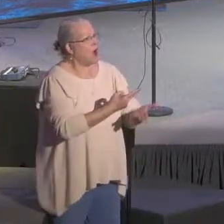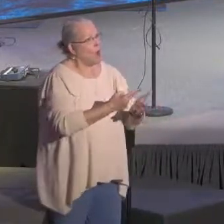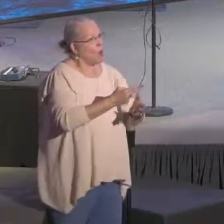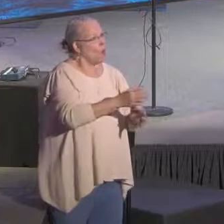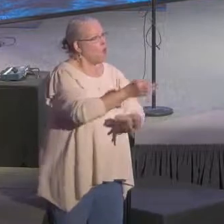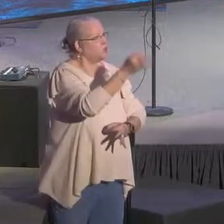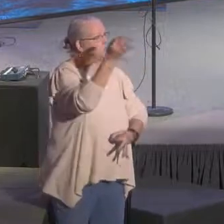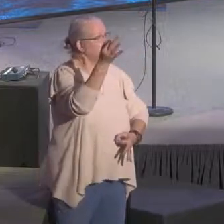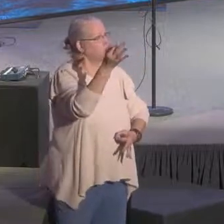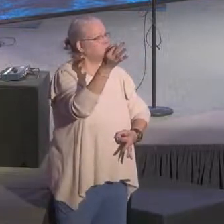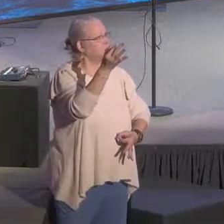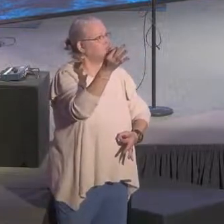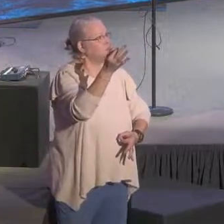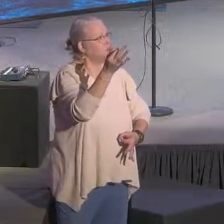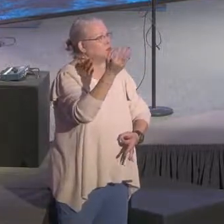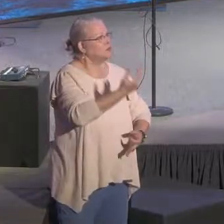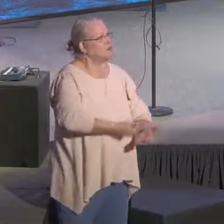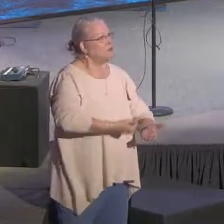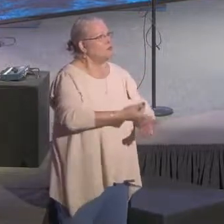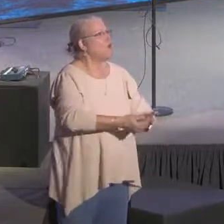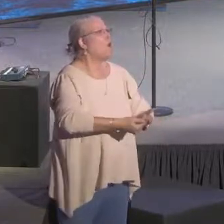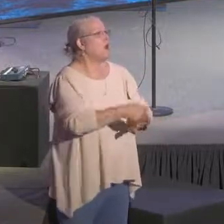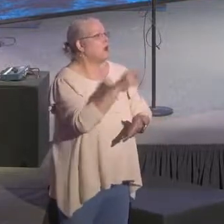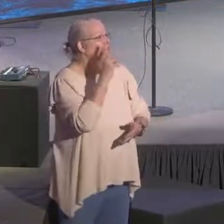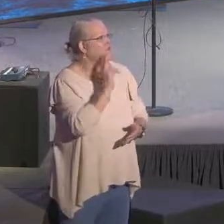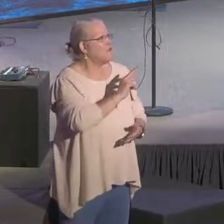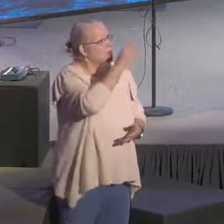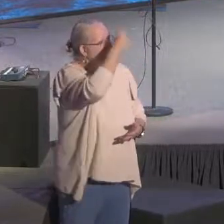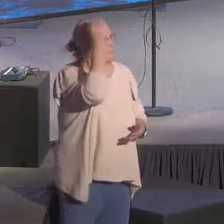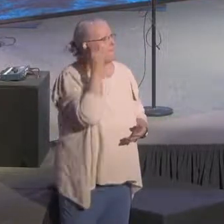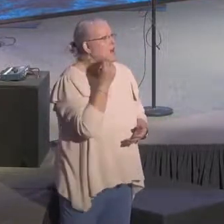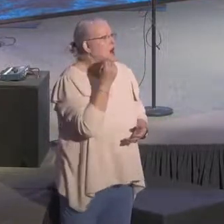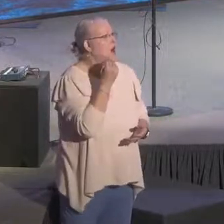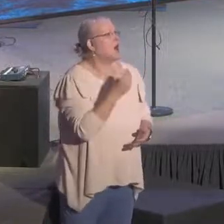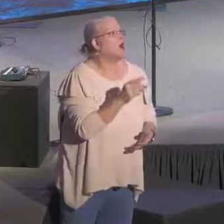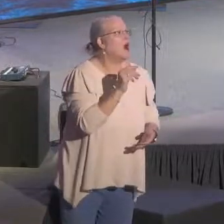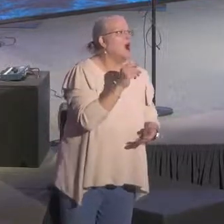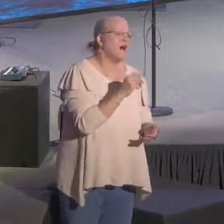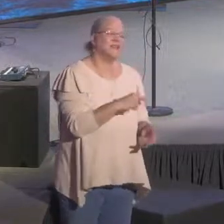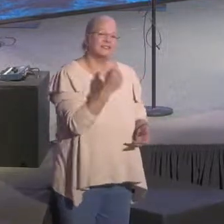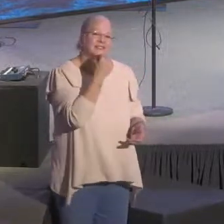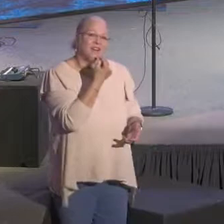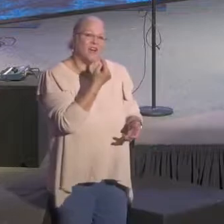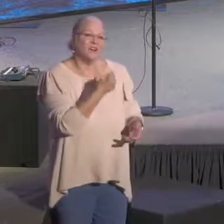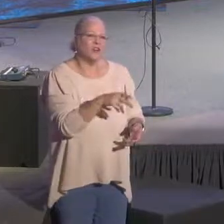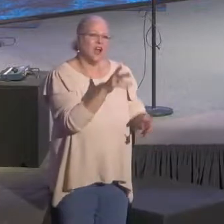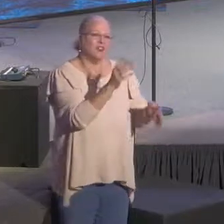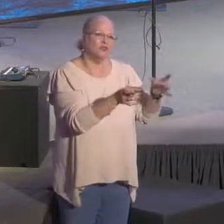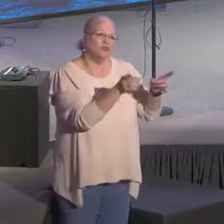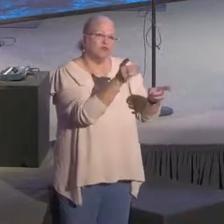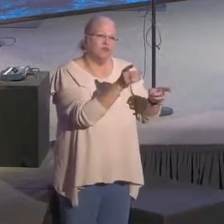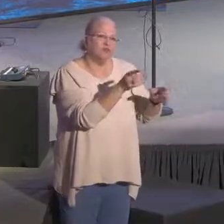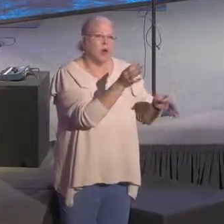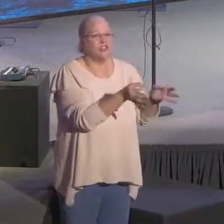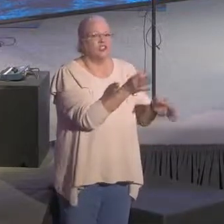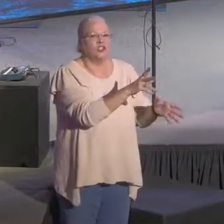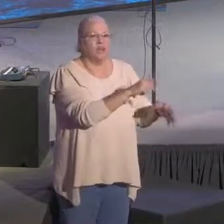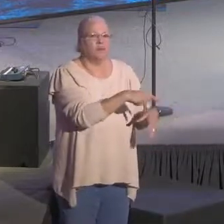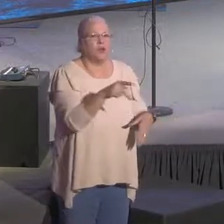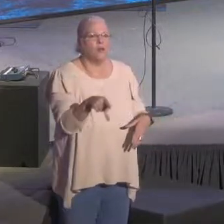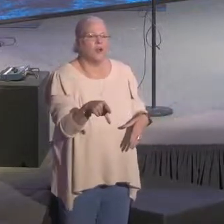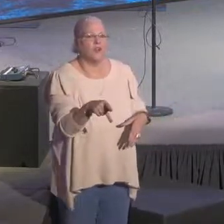by the Holy Spirit, born of the Virgin Mary, suffered under Pontius Pilate, was crucified,